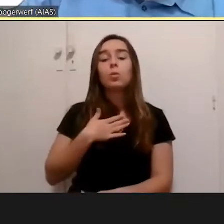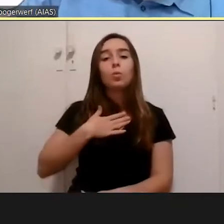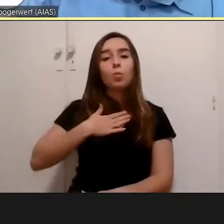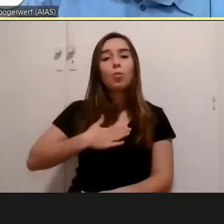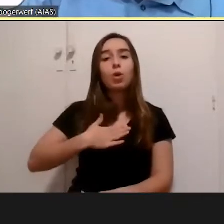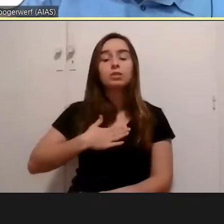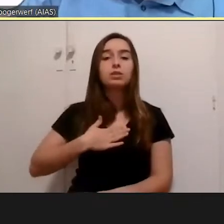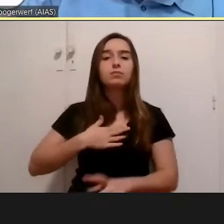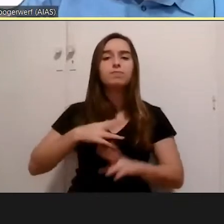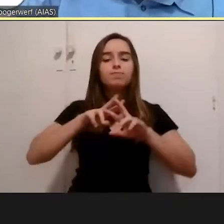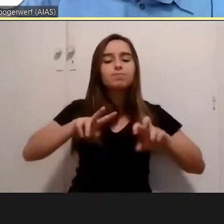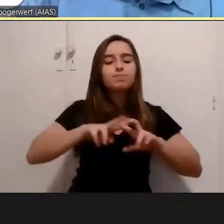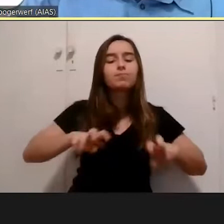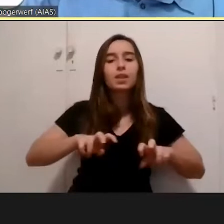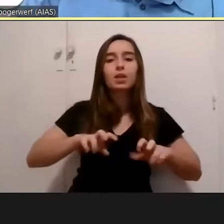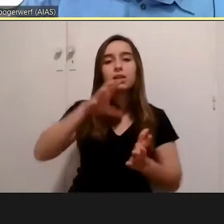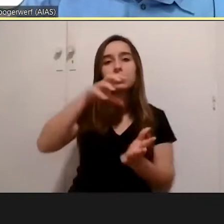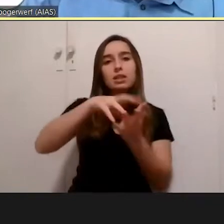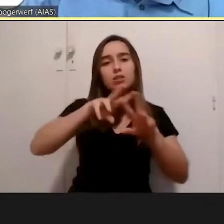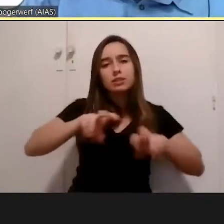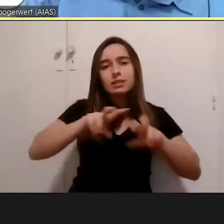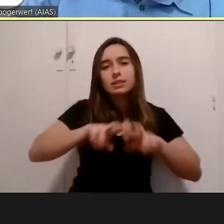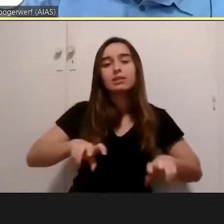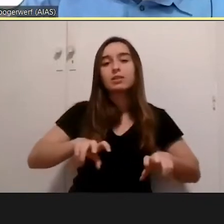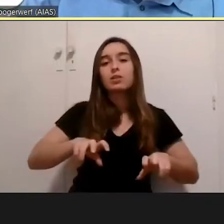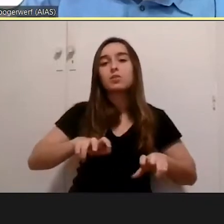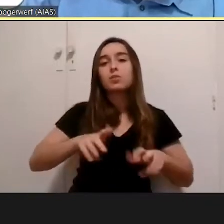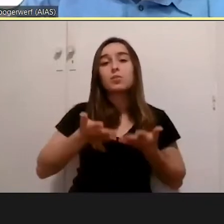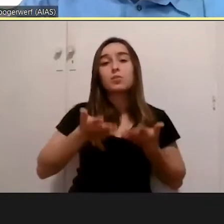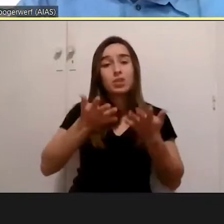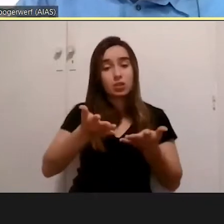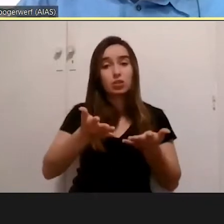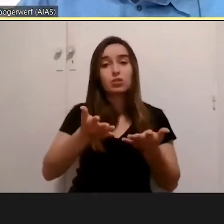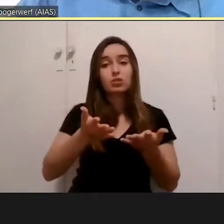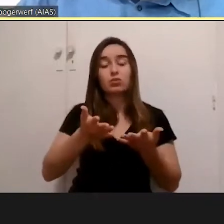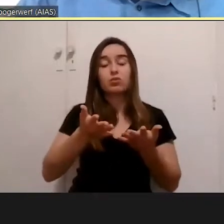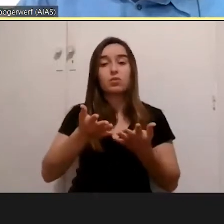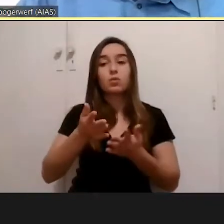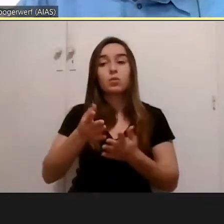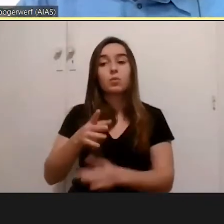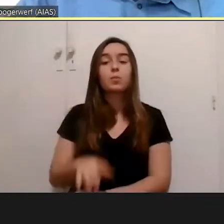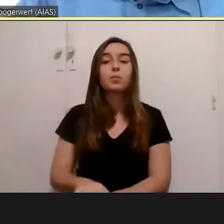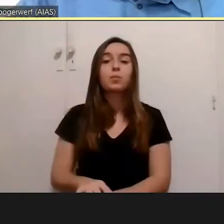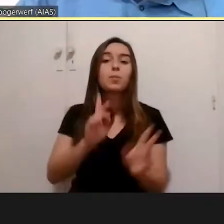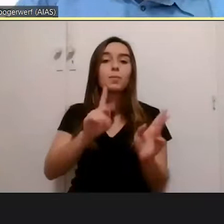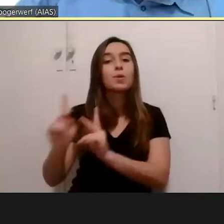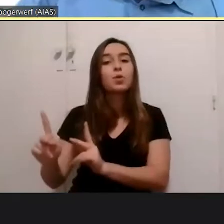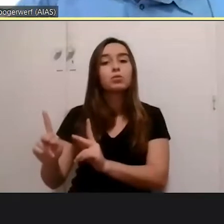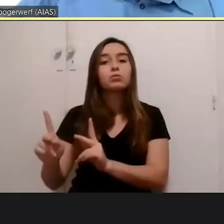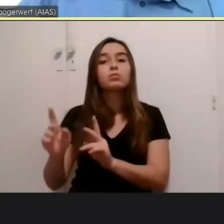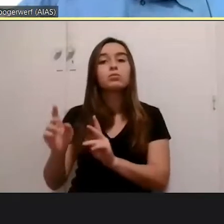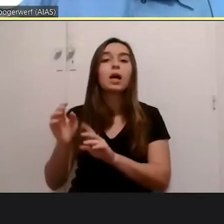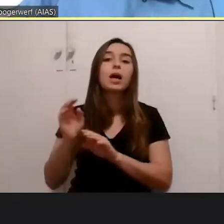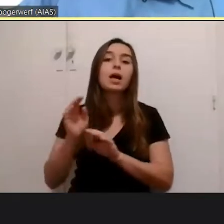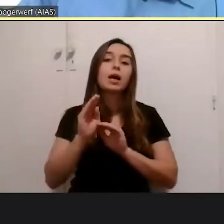which partially we are already, a resource center for public and private care providers that want to capture the benefits